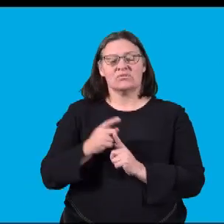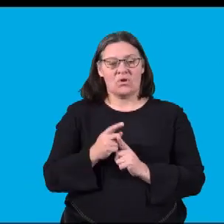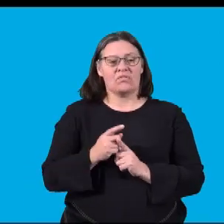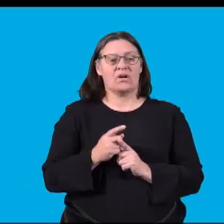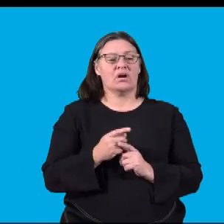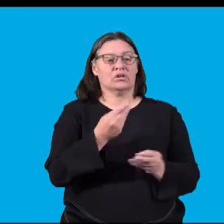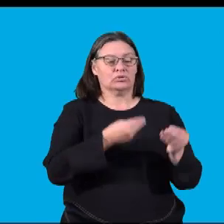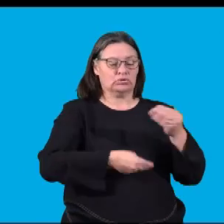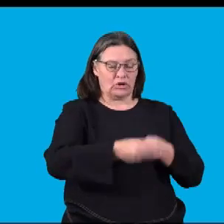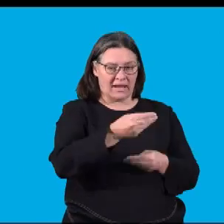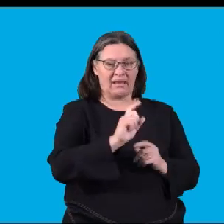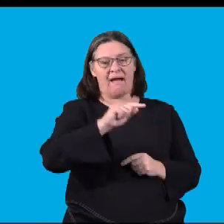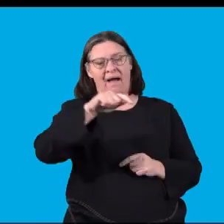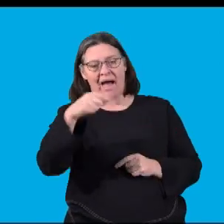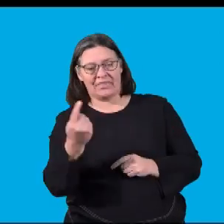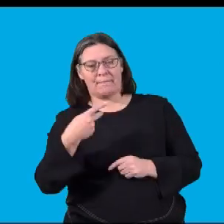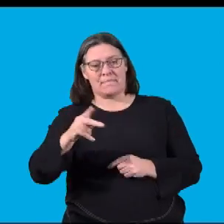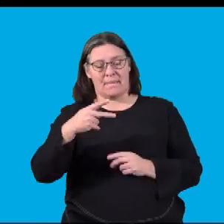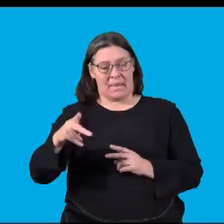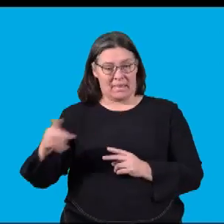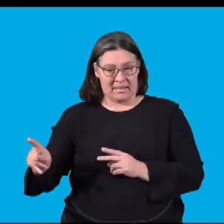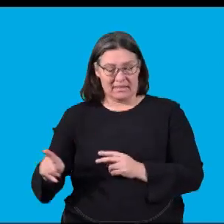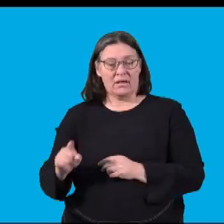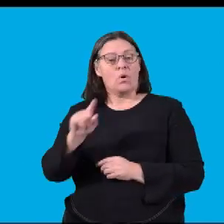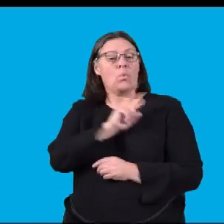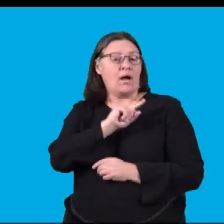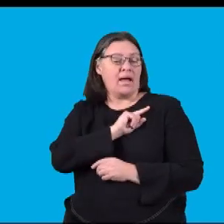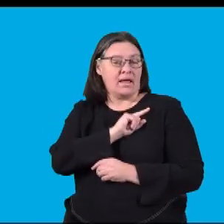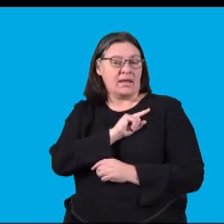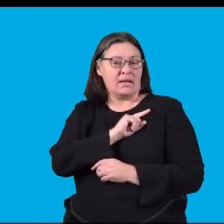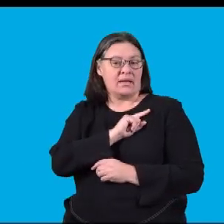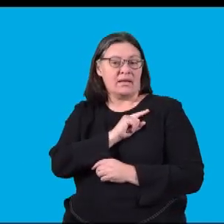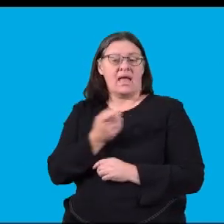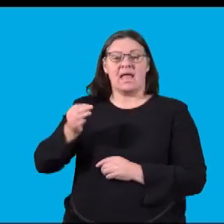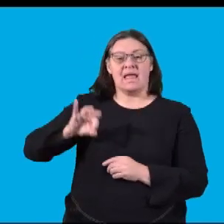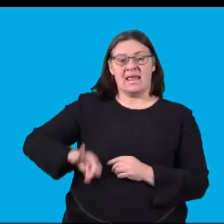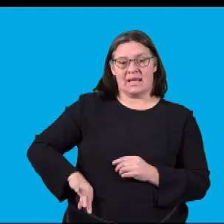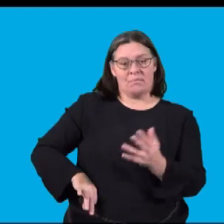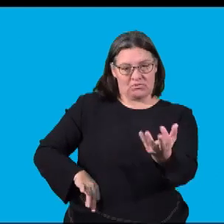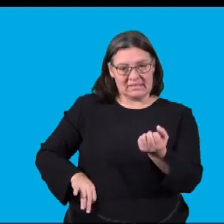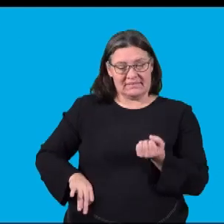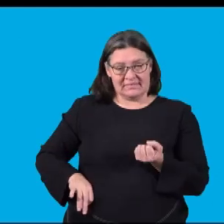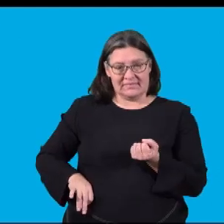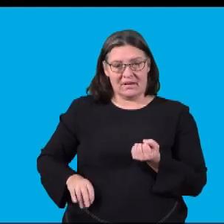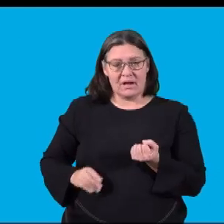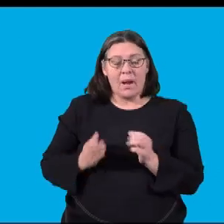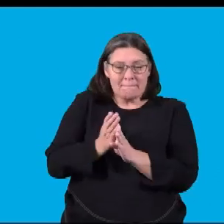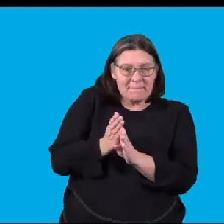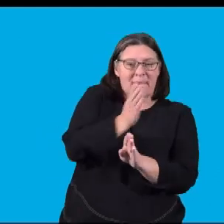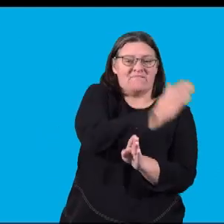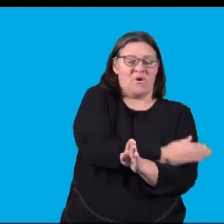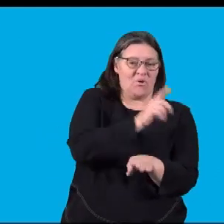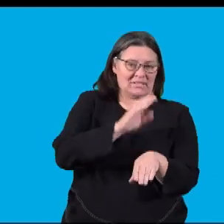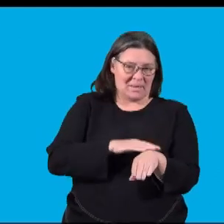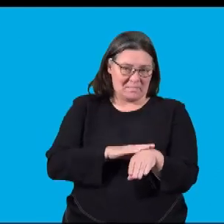my trade and other payables because I have income received in